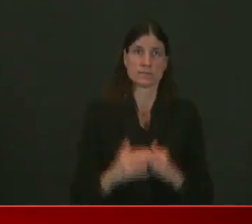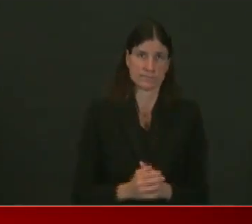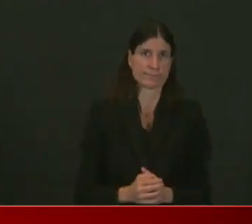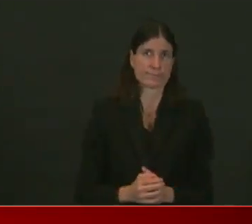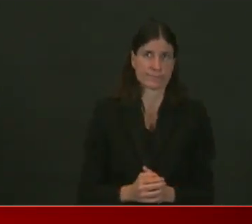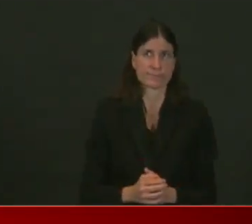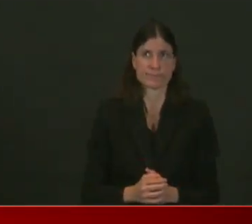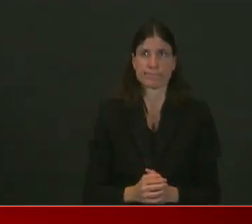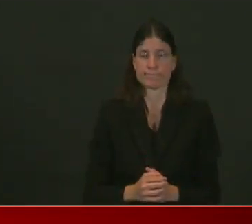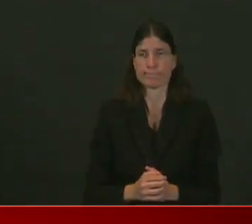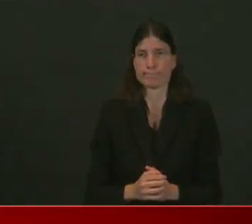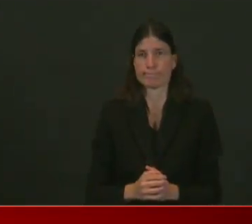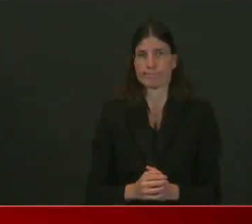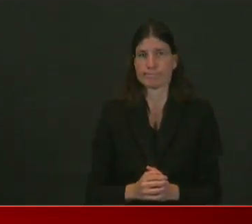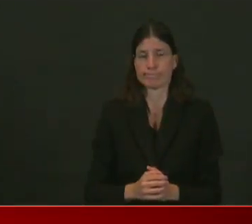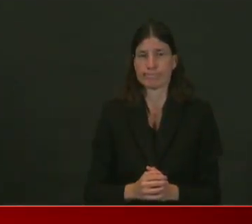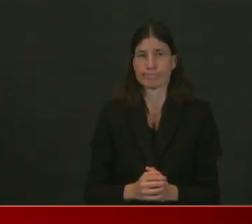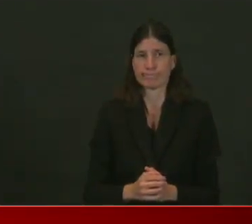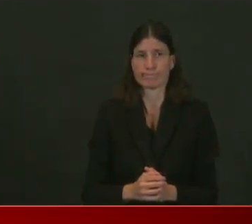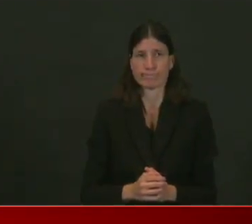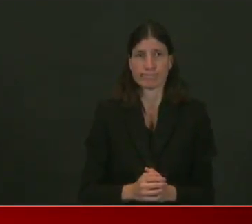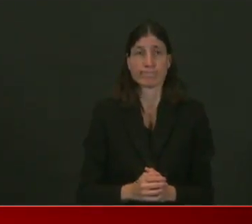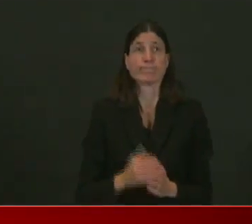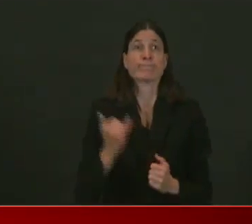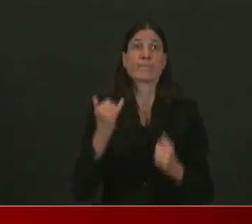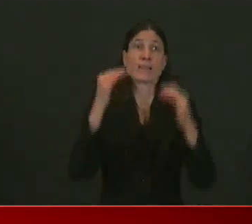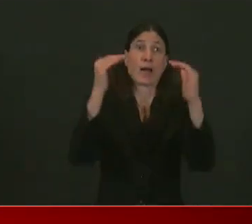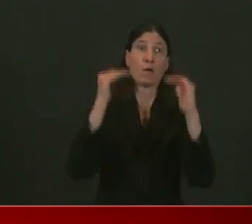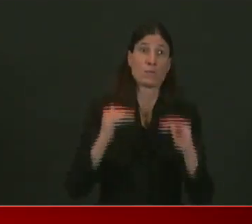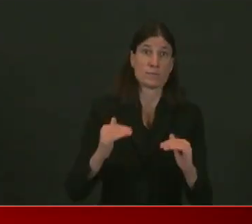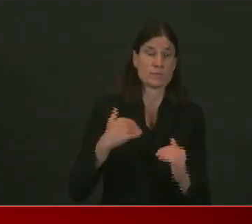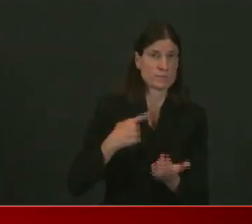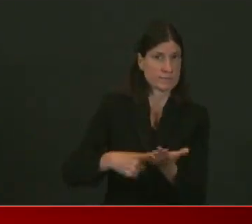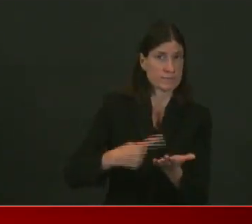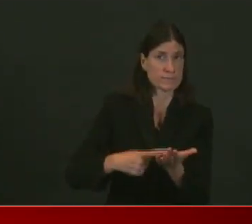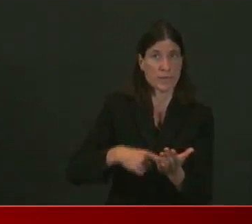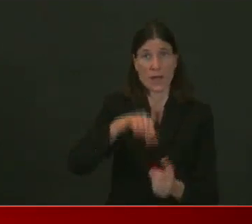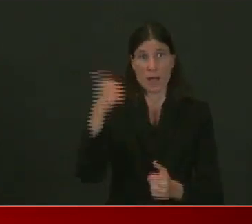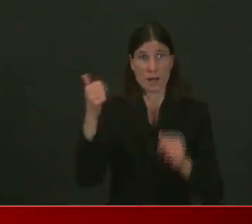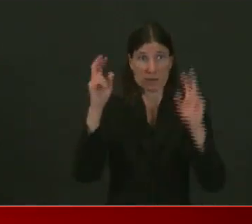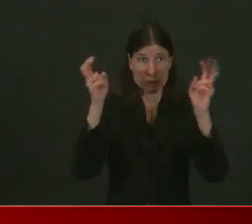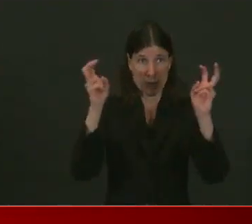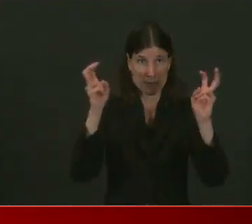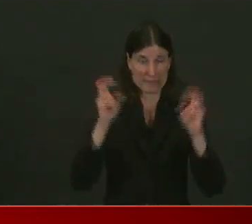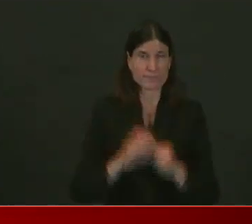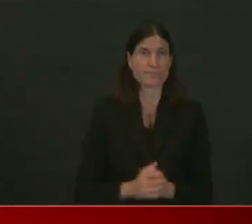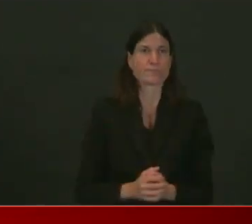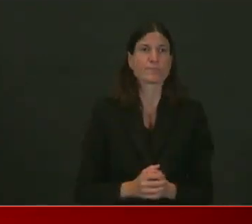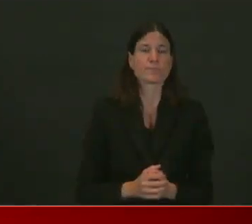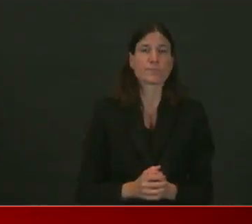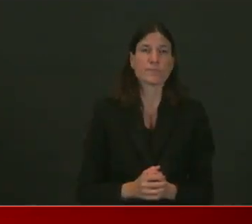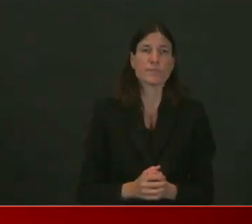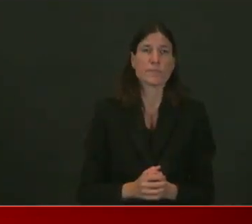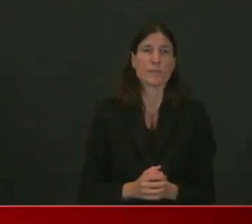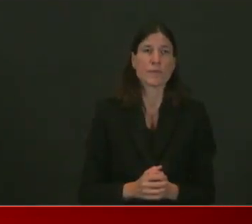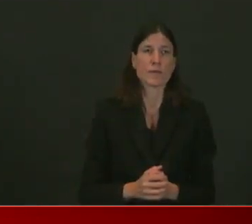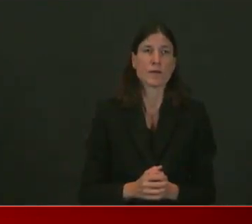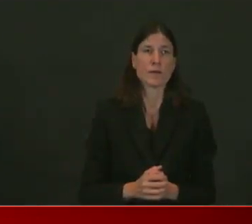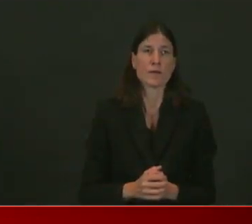with the virus. Okay, two other quick announcements. Today, we've been talking a